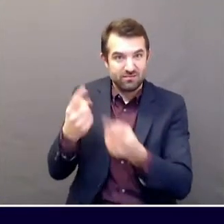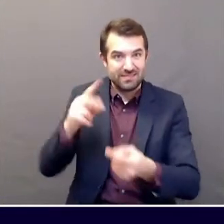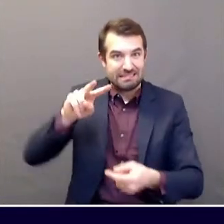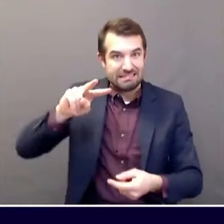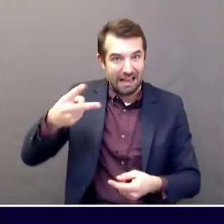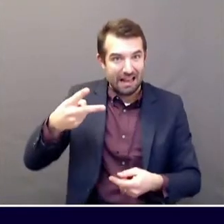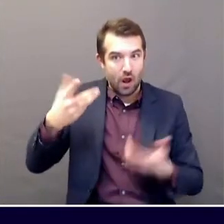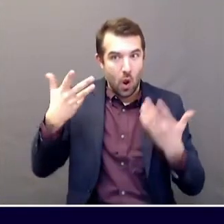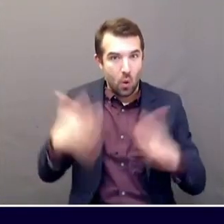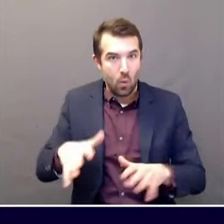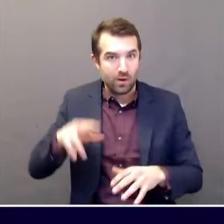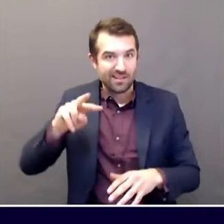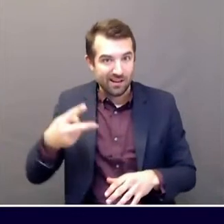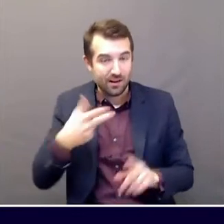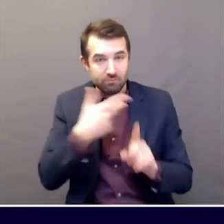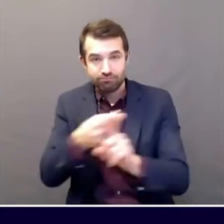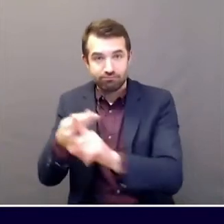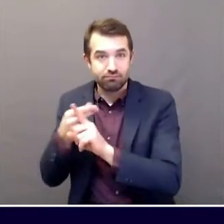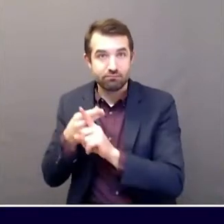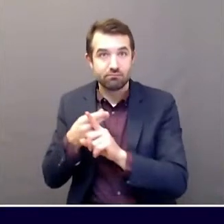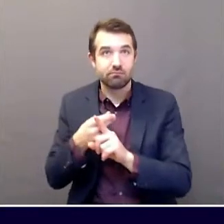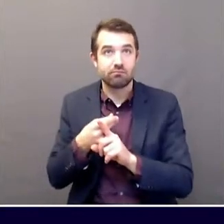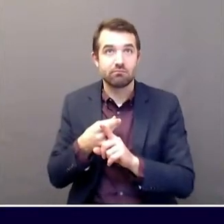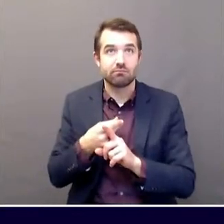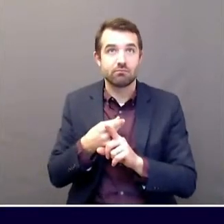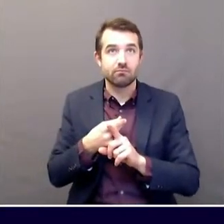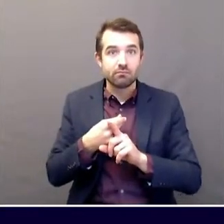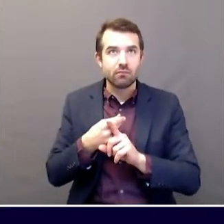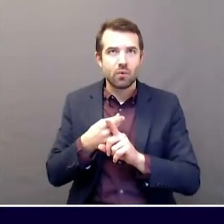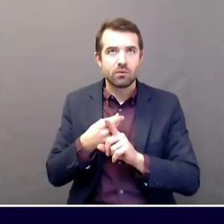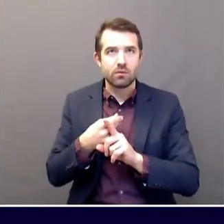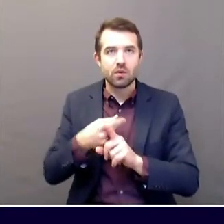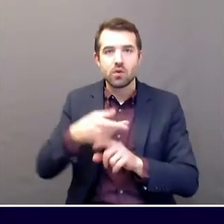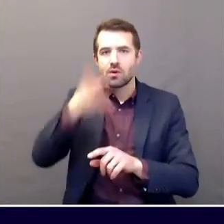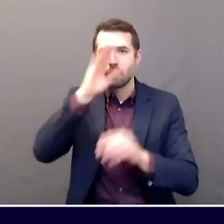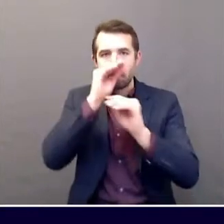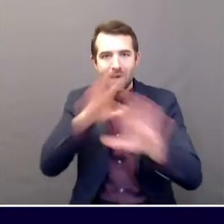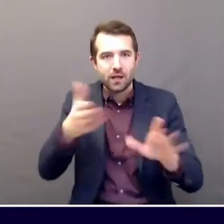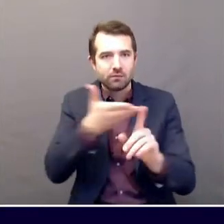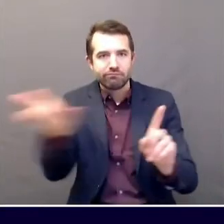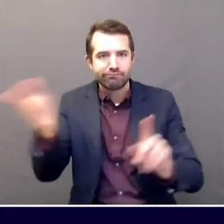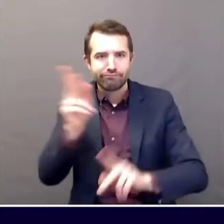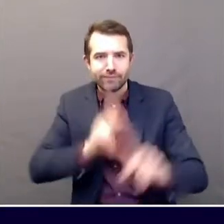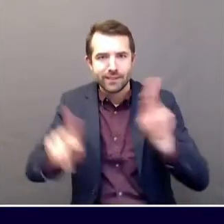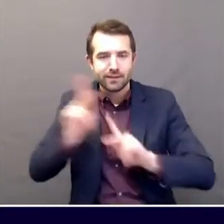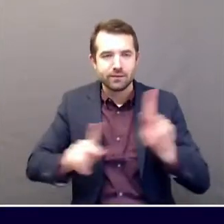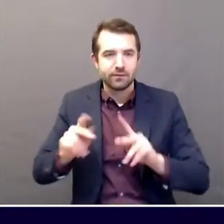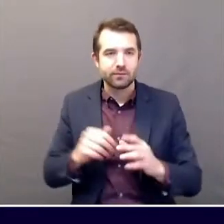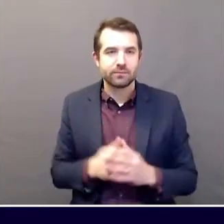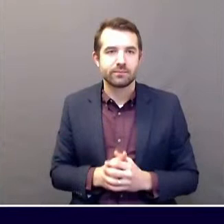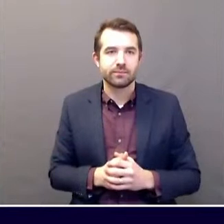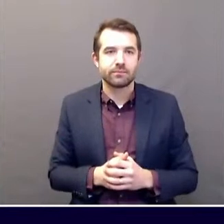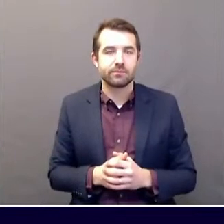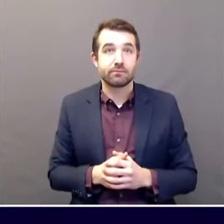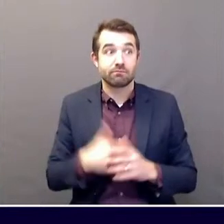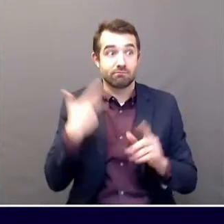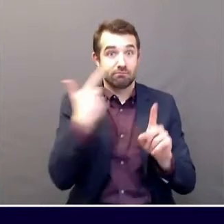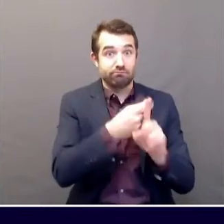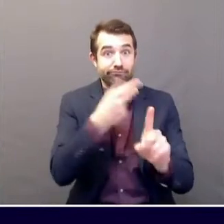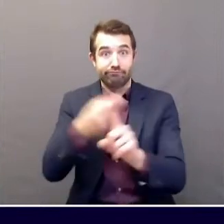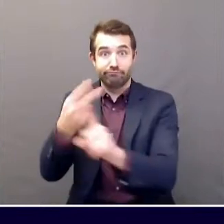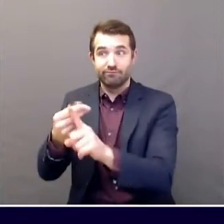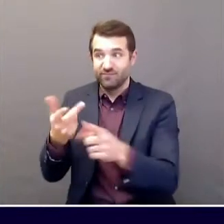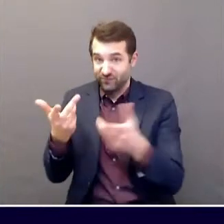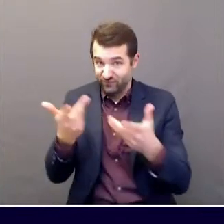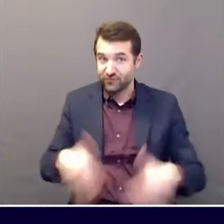them. But even if you've been vaccinated, as Dr. Shah tells you frequently, it's still important to keep taking those basic measures, those